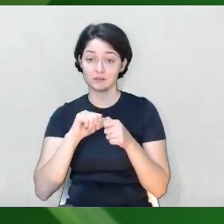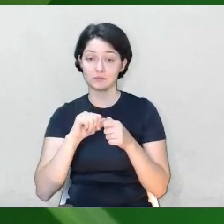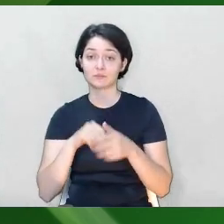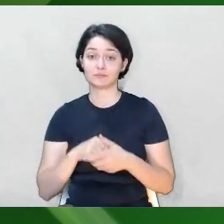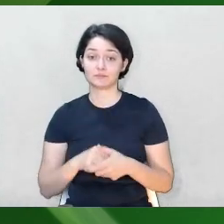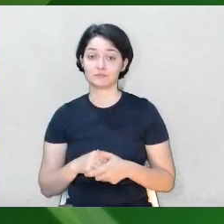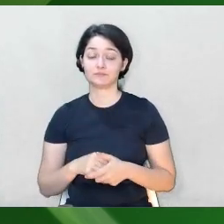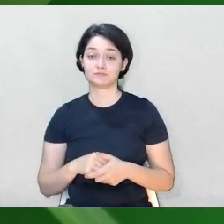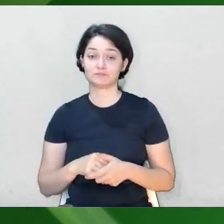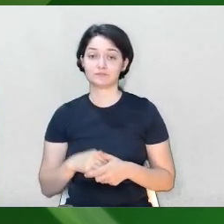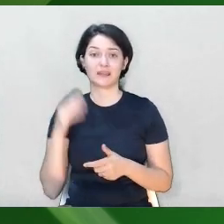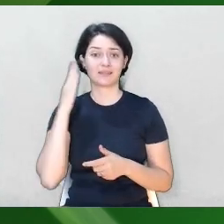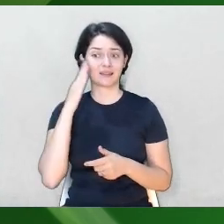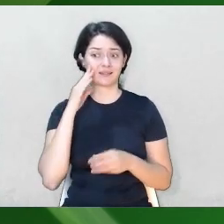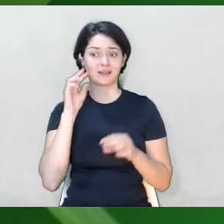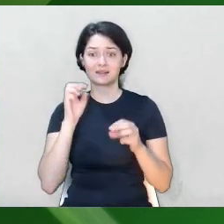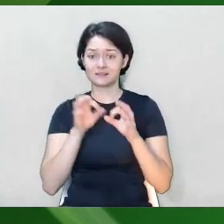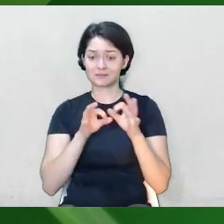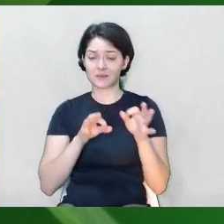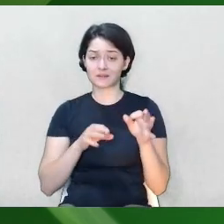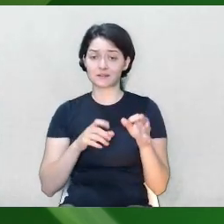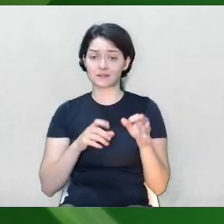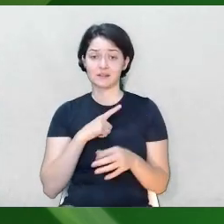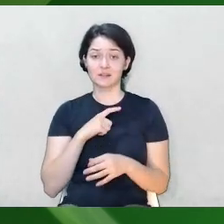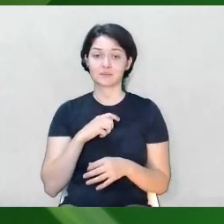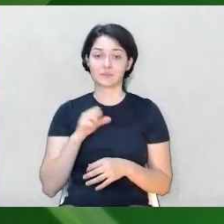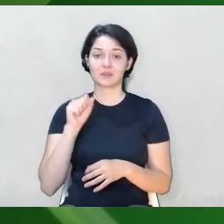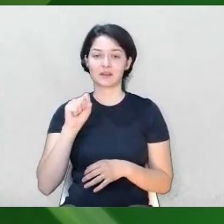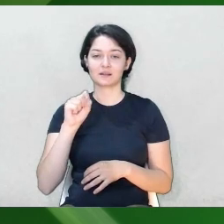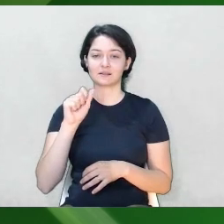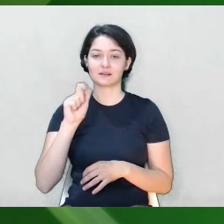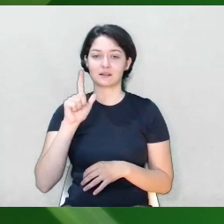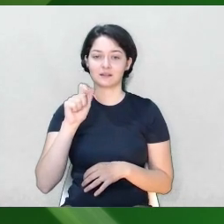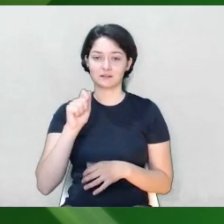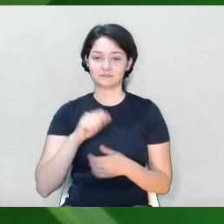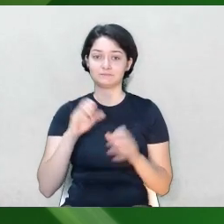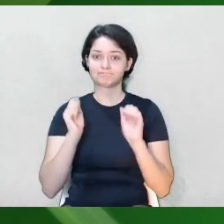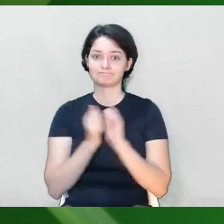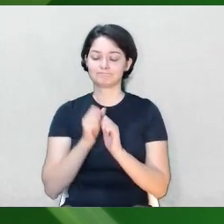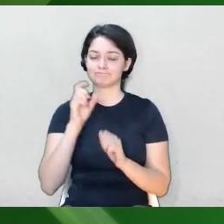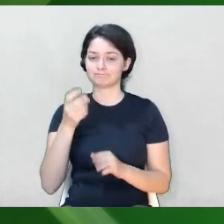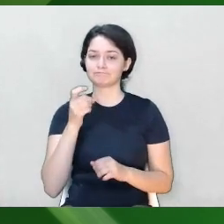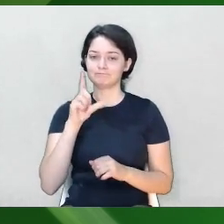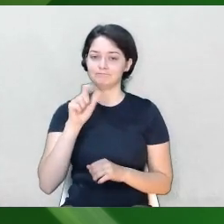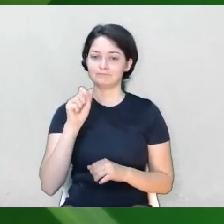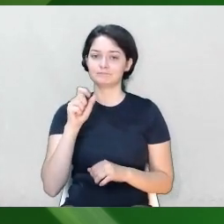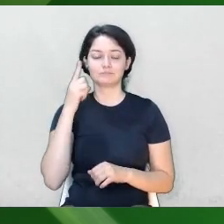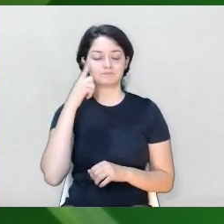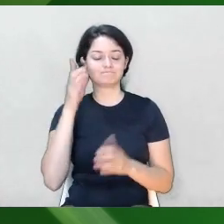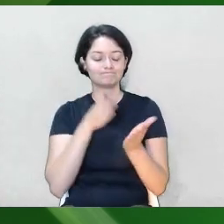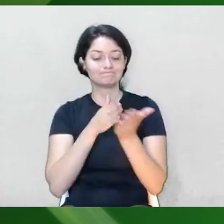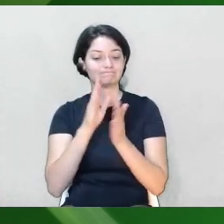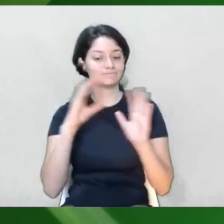CX, they understand the metrics where SLA comes along with